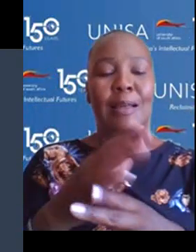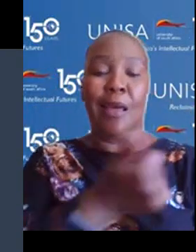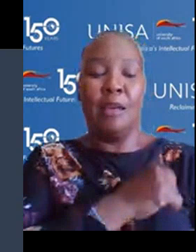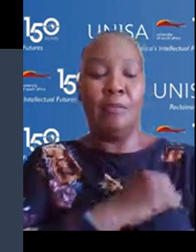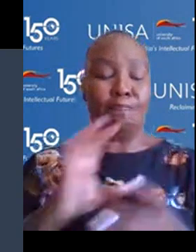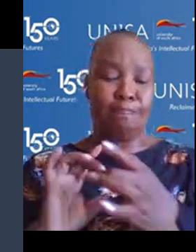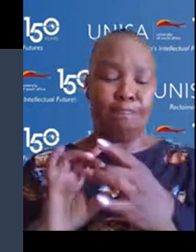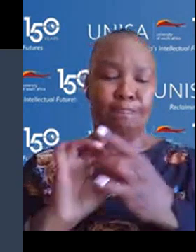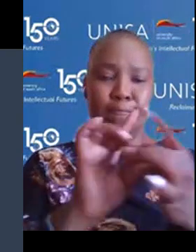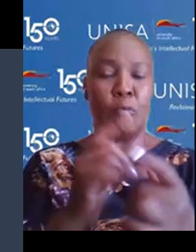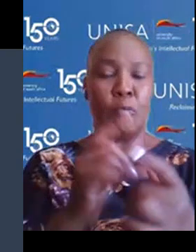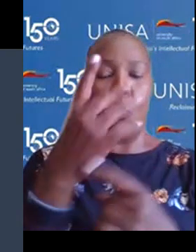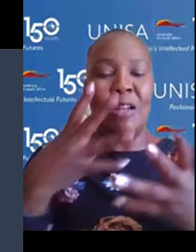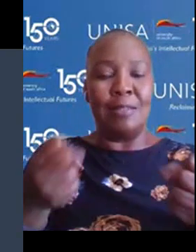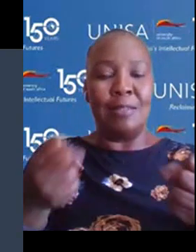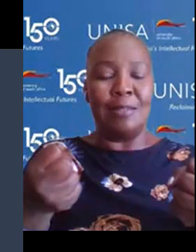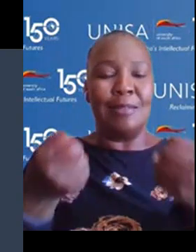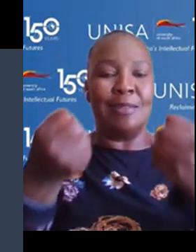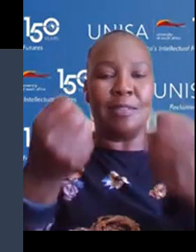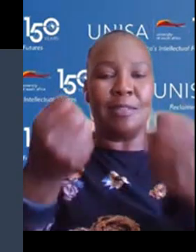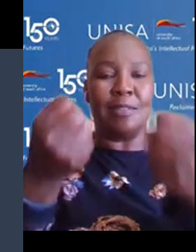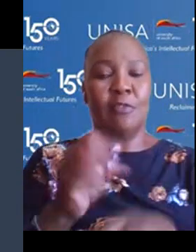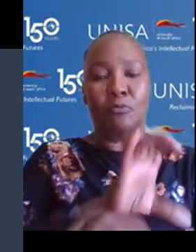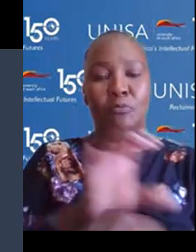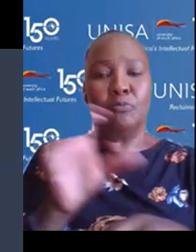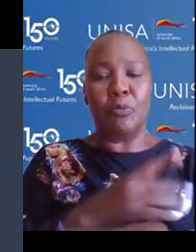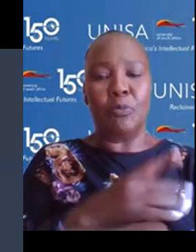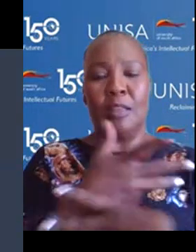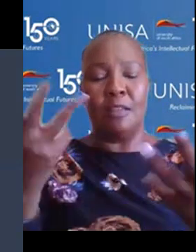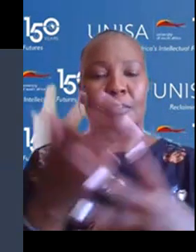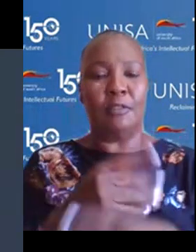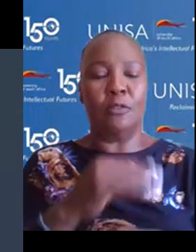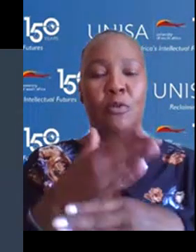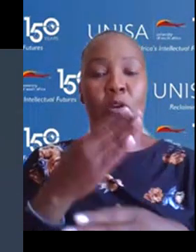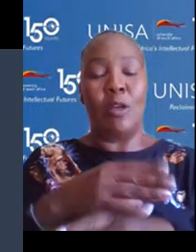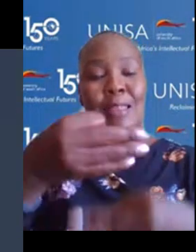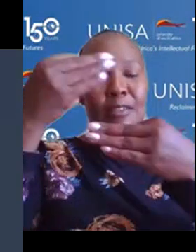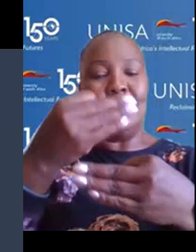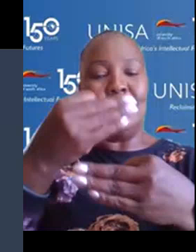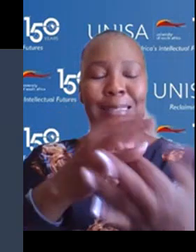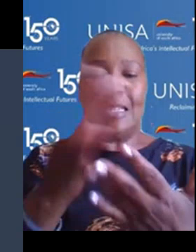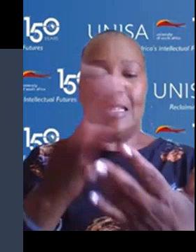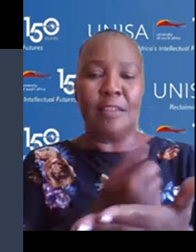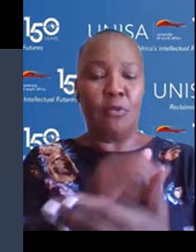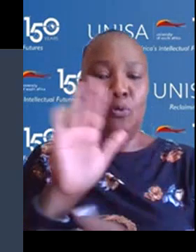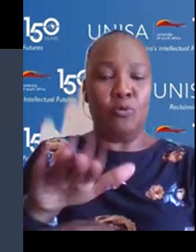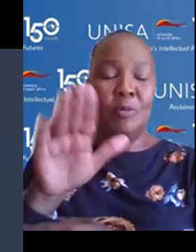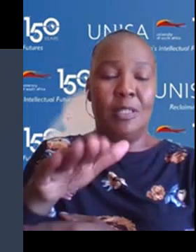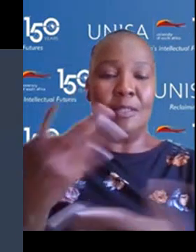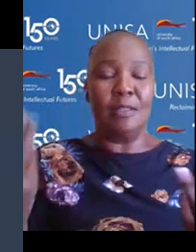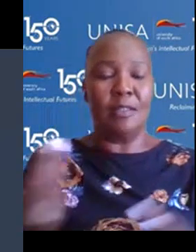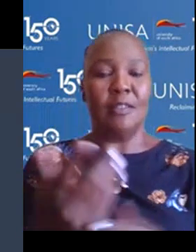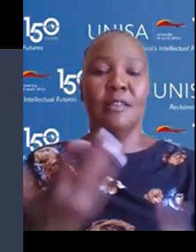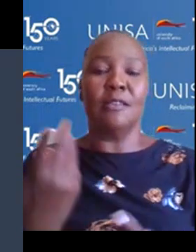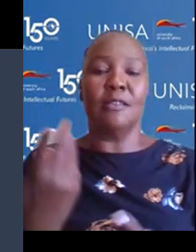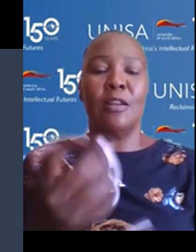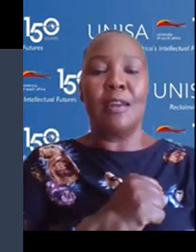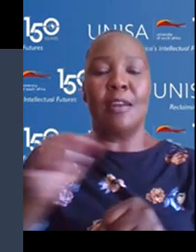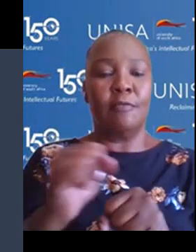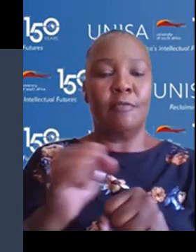connect it with your OneDrive on your desktop or your device and you're working on those documents, they are saved continuously automatically and you do